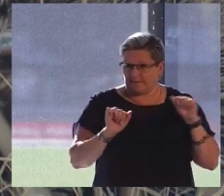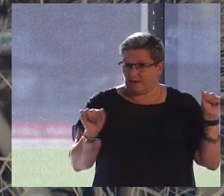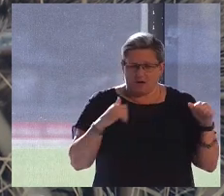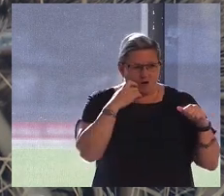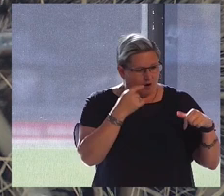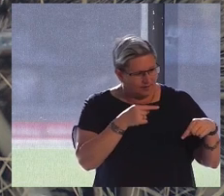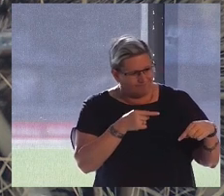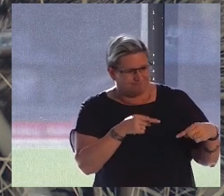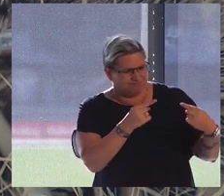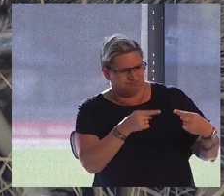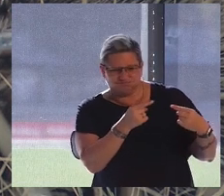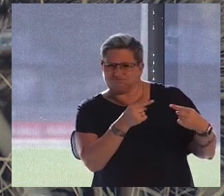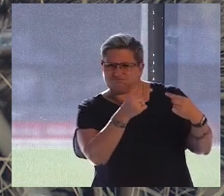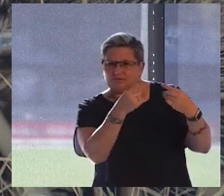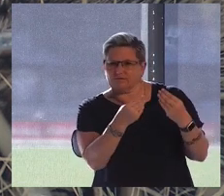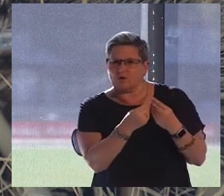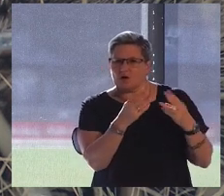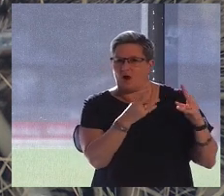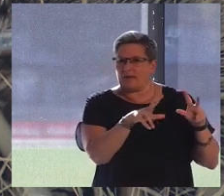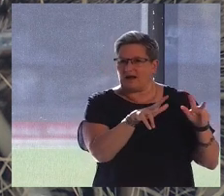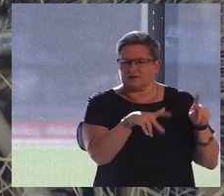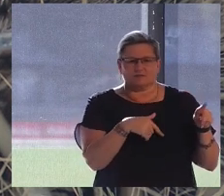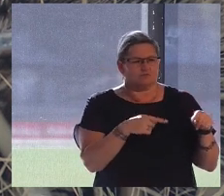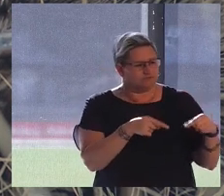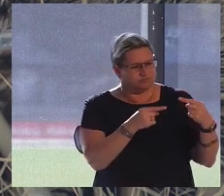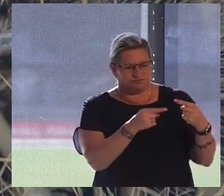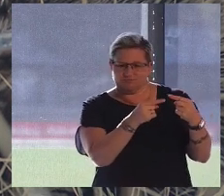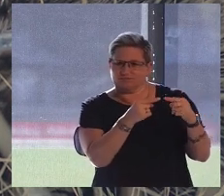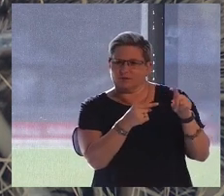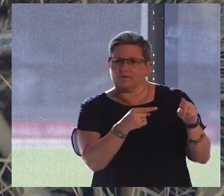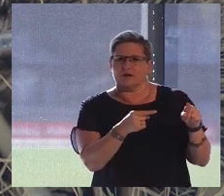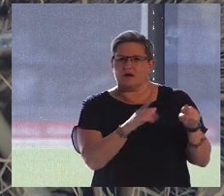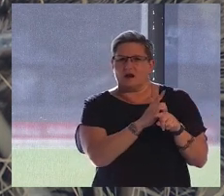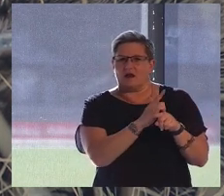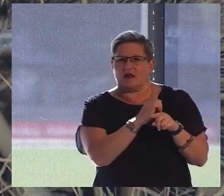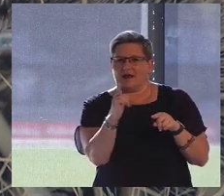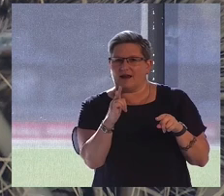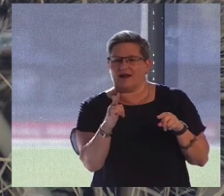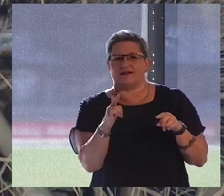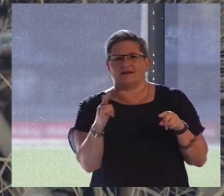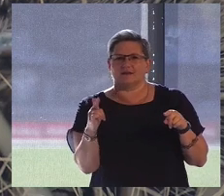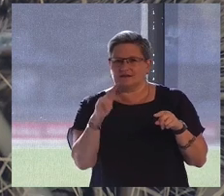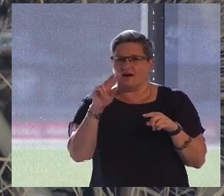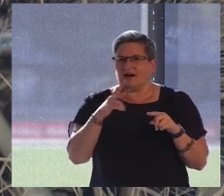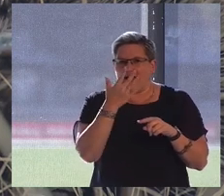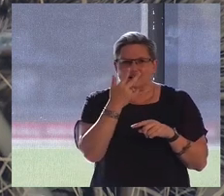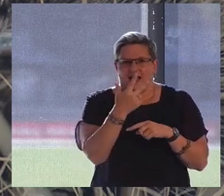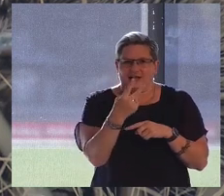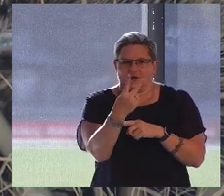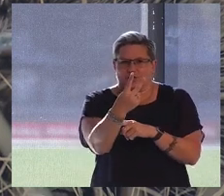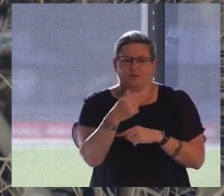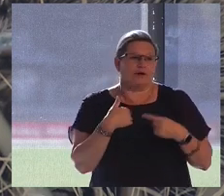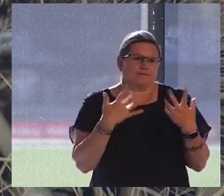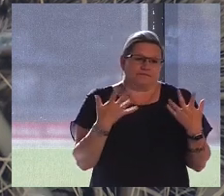action, and he changed his mind also later in life, not at 82, at a bit younger, but he went snorkelling on the Great Barrier